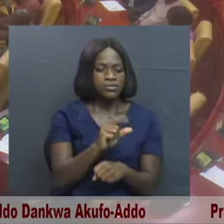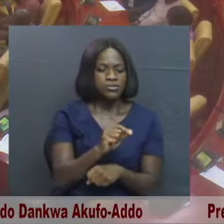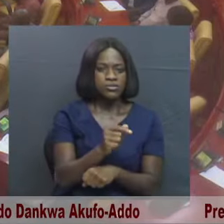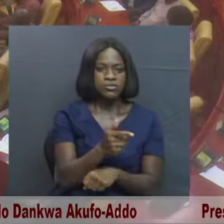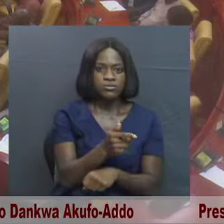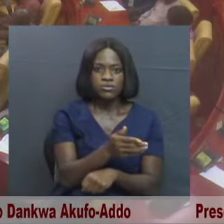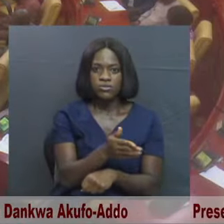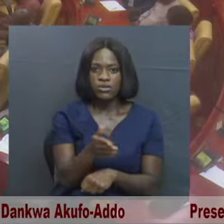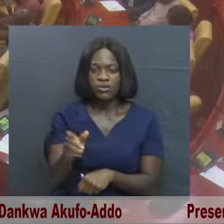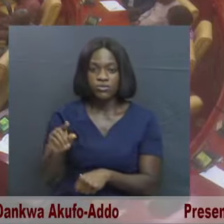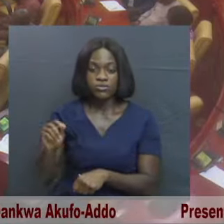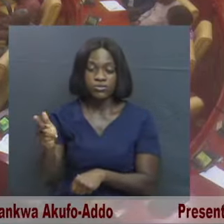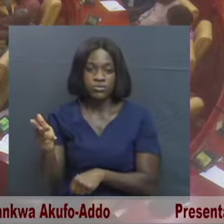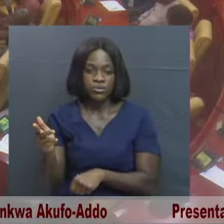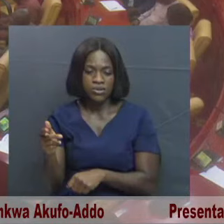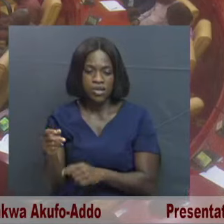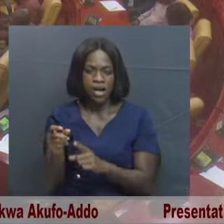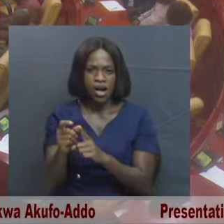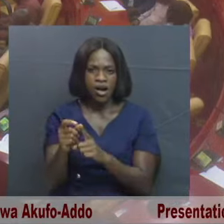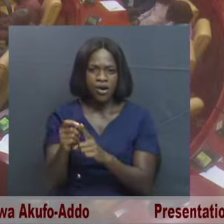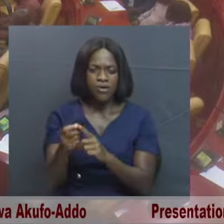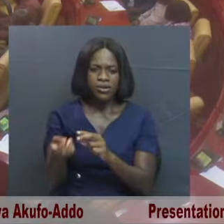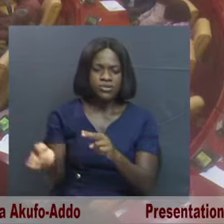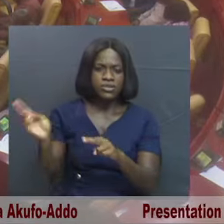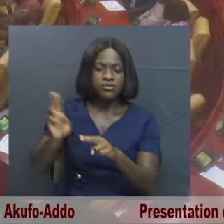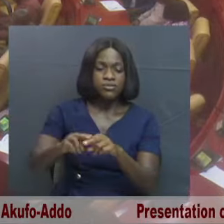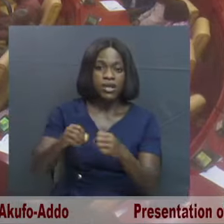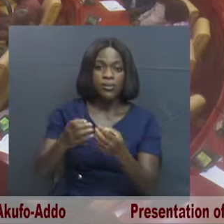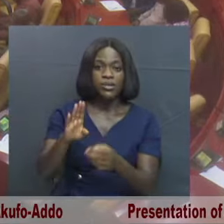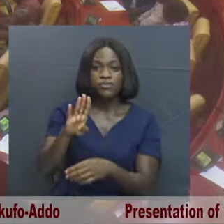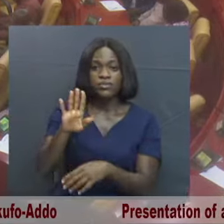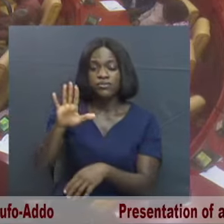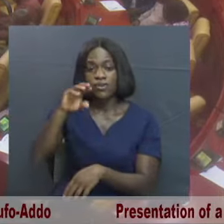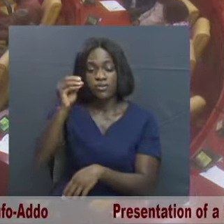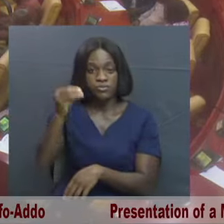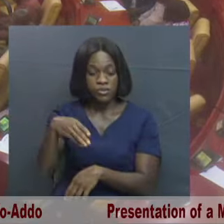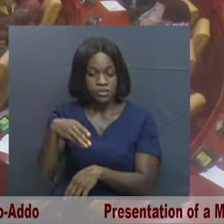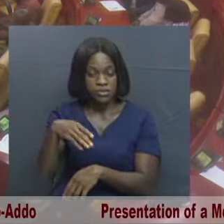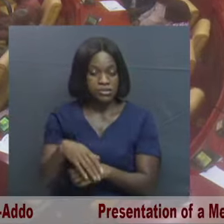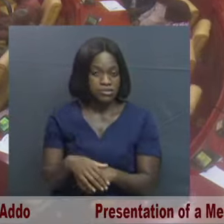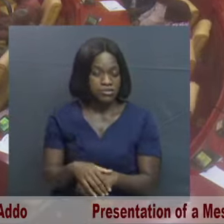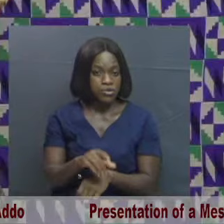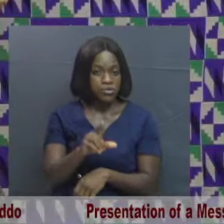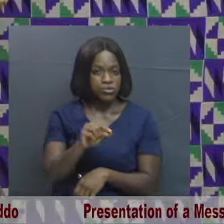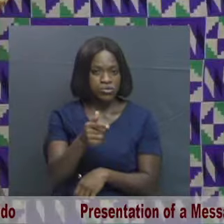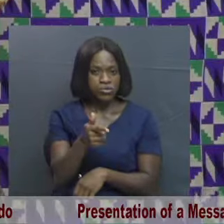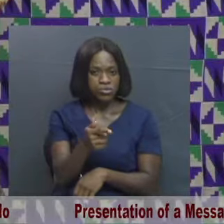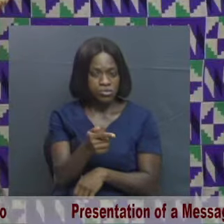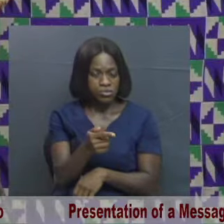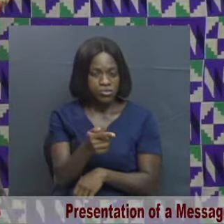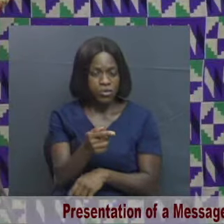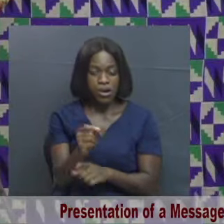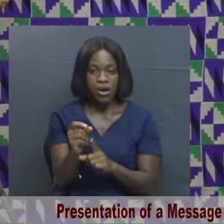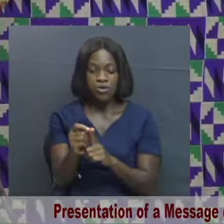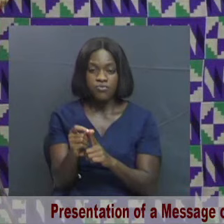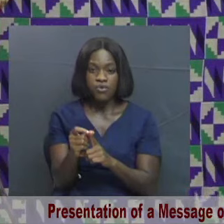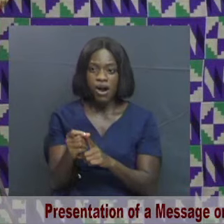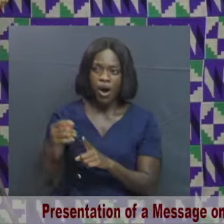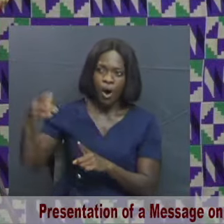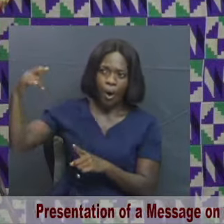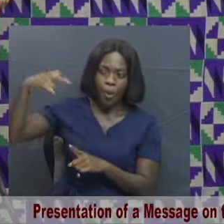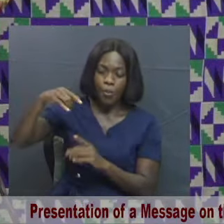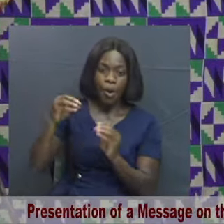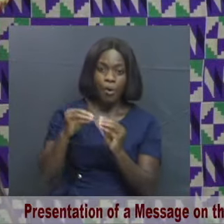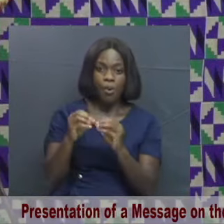Imports by some 45% in 2021 rice Imports amounted